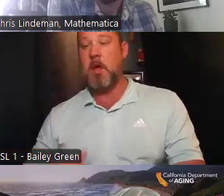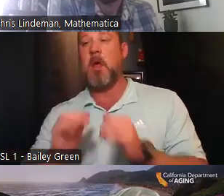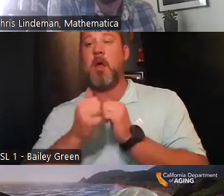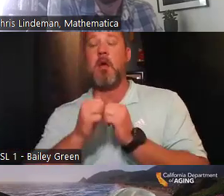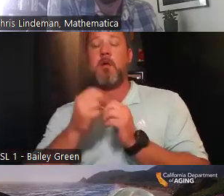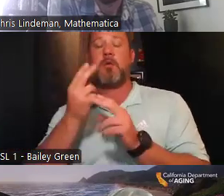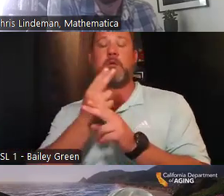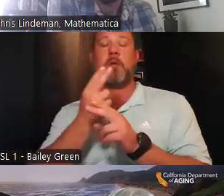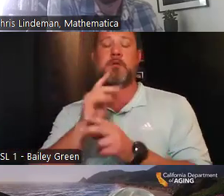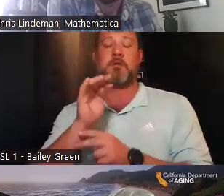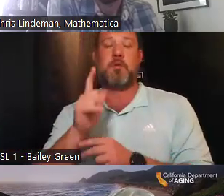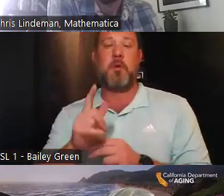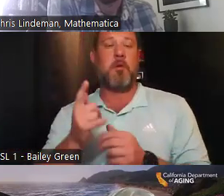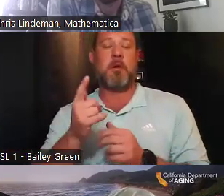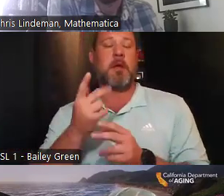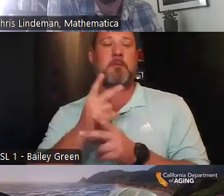utilization of the tool be tracked?